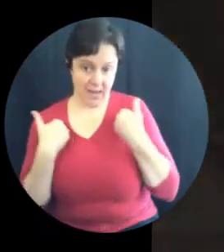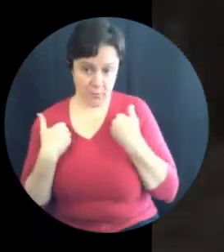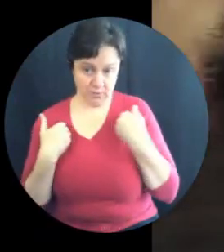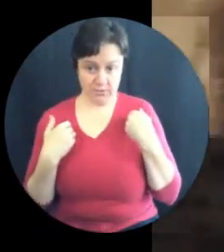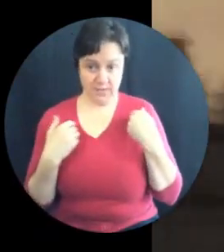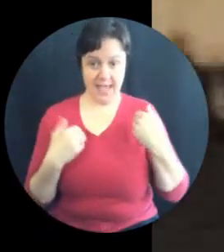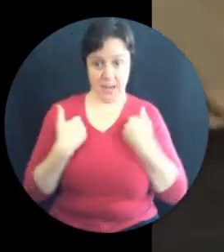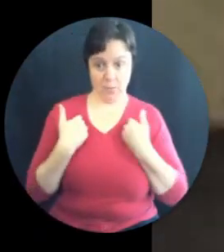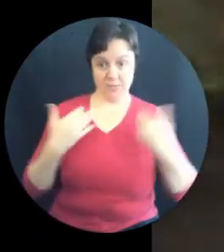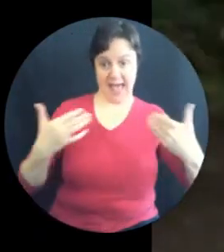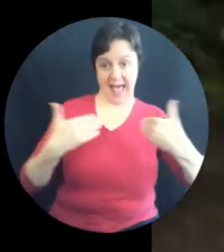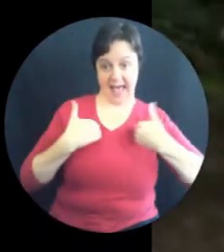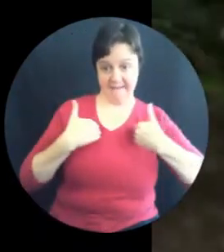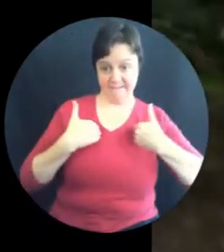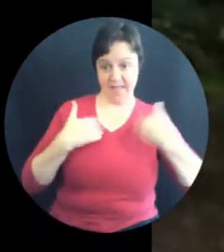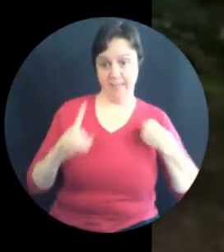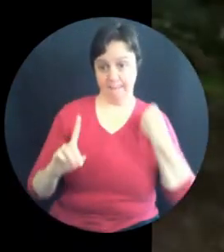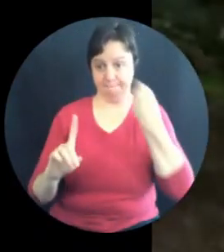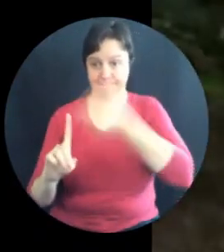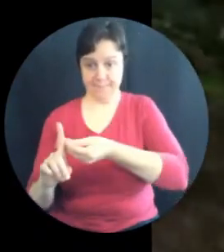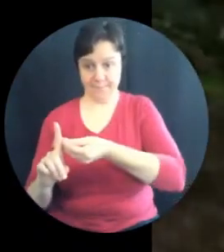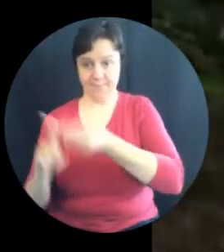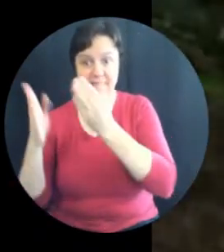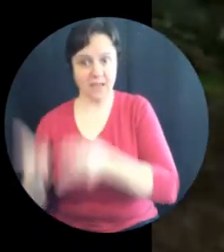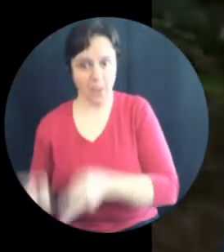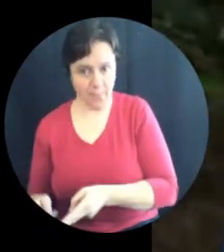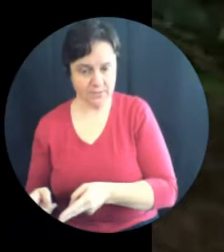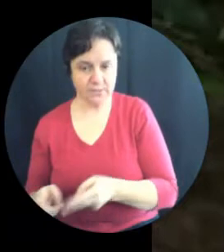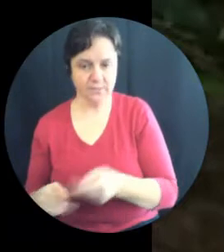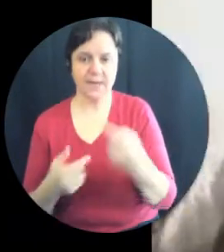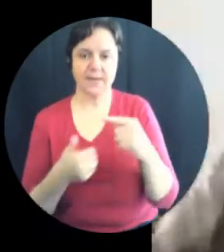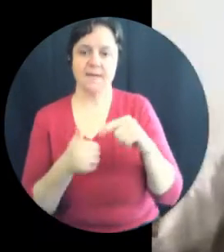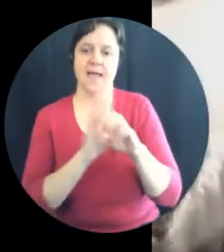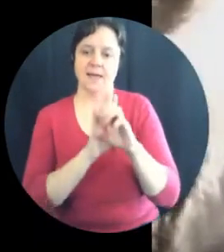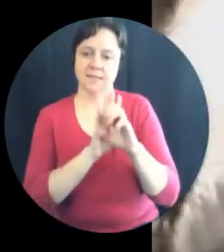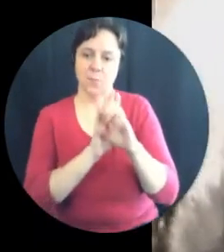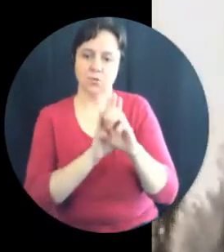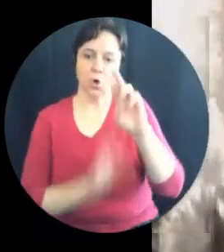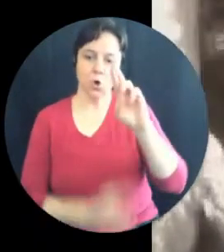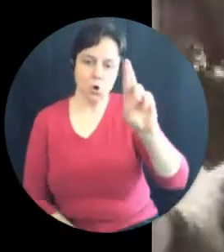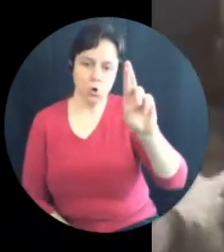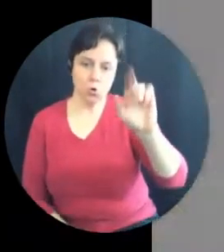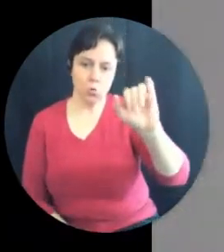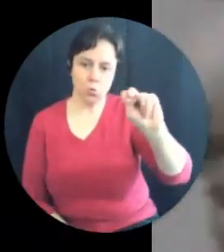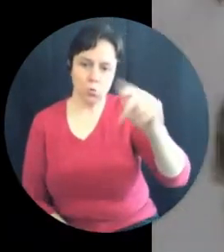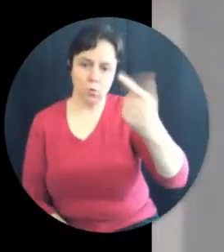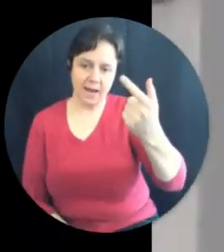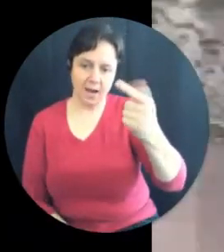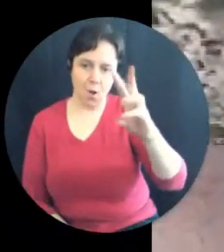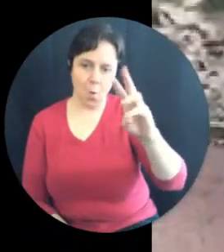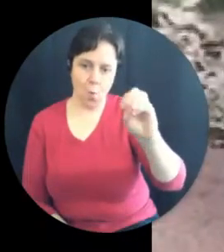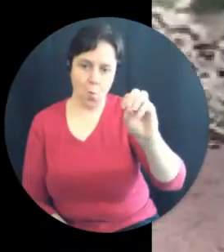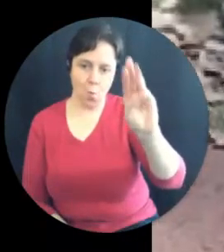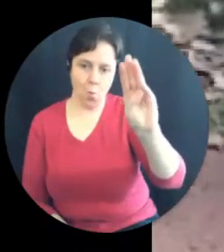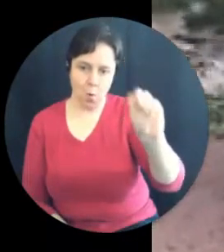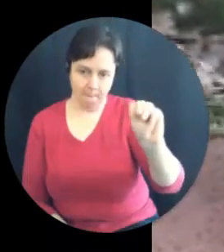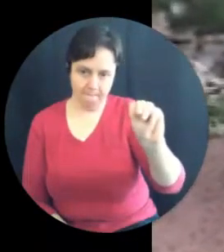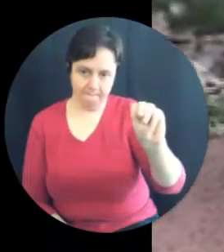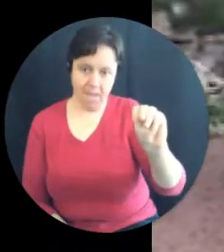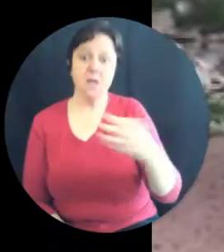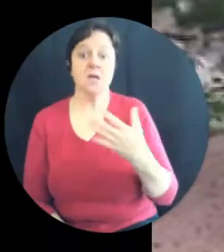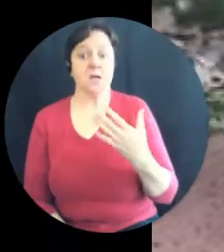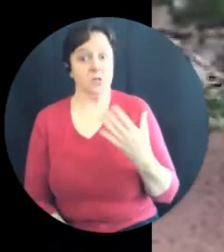humans. An example of that is ringworm, which is a fungus, and dogs can get it, cats can get it, you pet them, and you can get